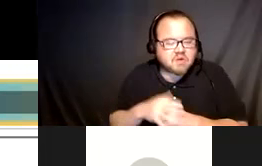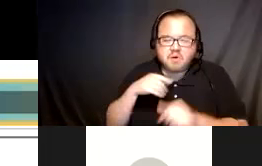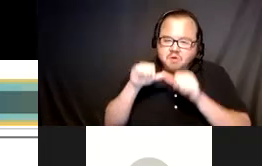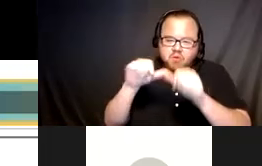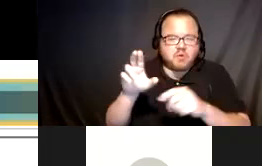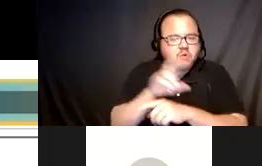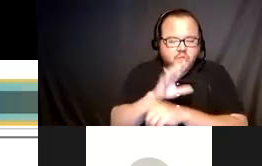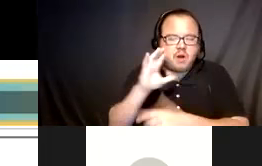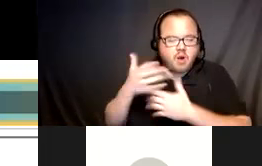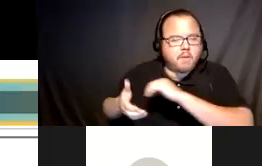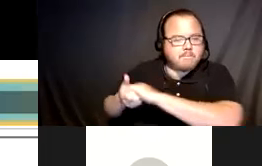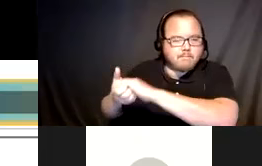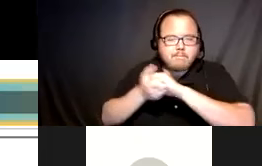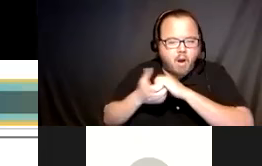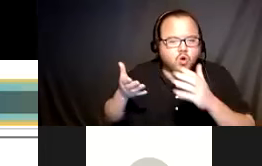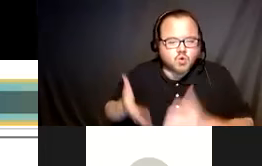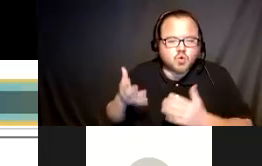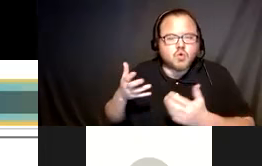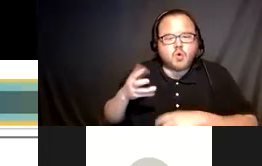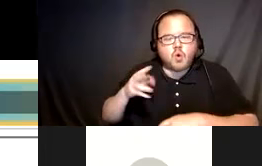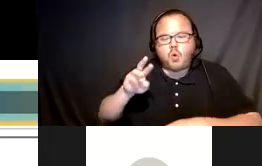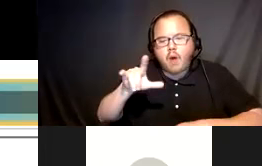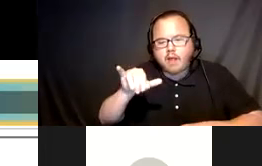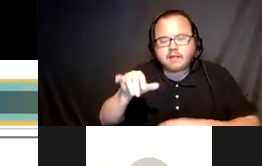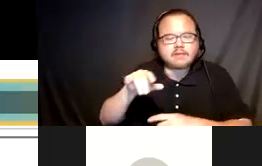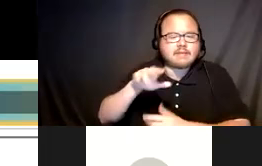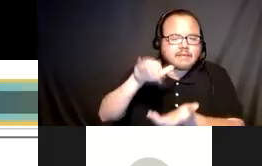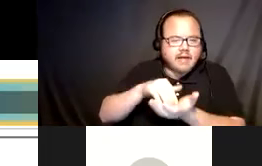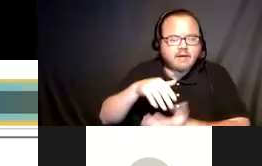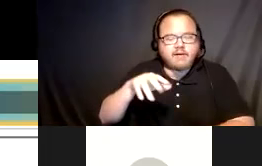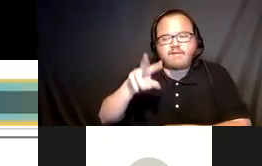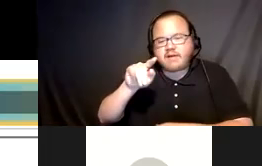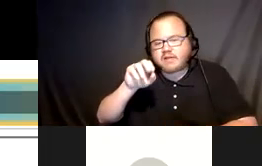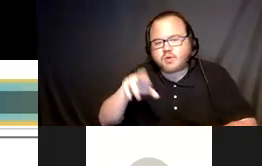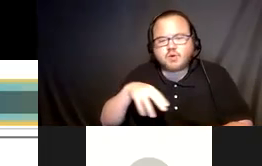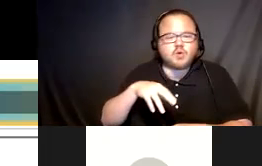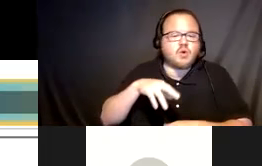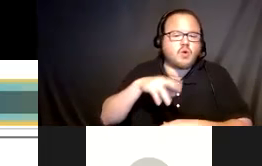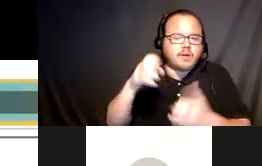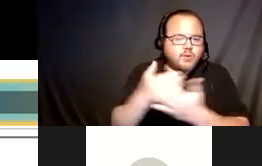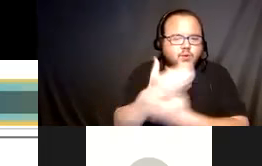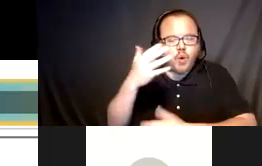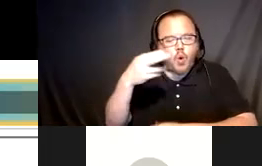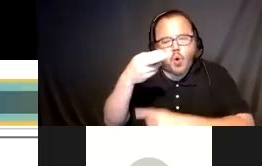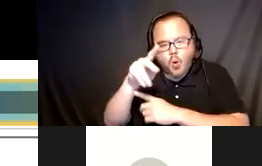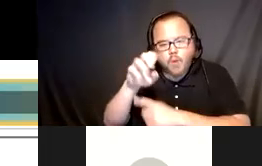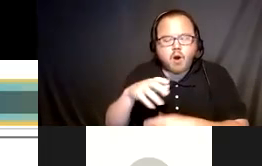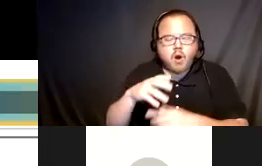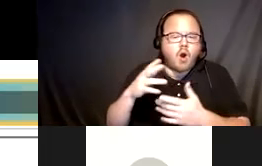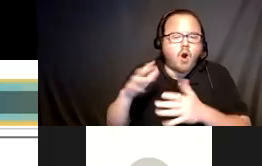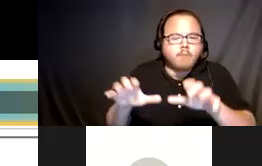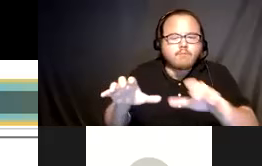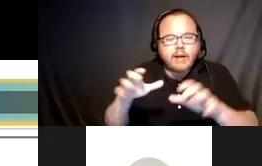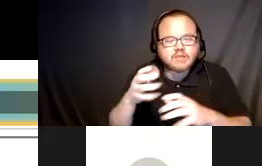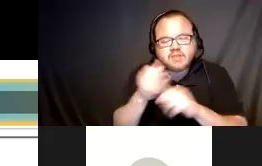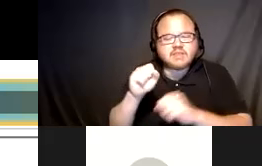use our community partners, Wiley Center, Victor, Riverside University Health Systems, Renewing Hope, Operation Safe House, and several others